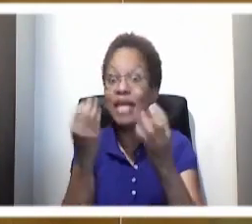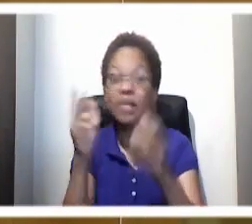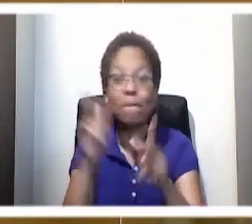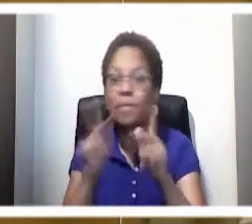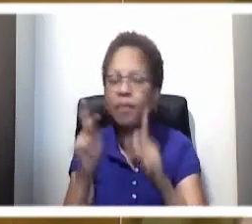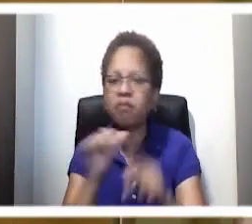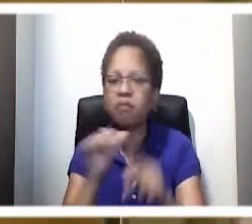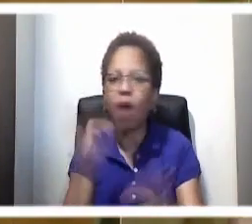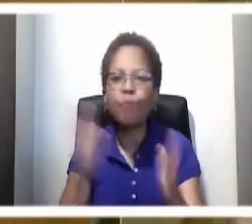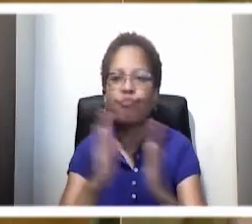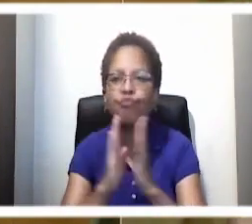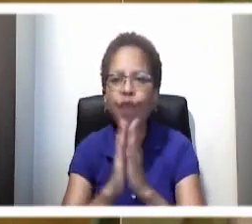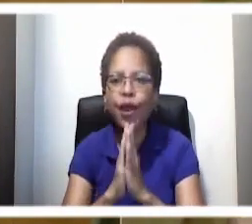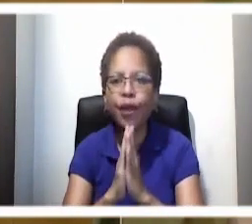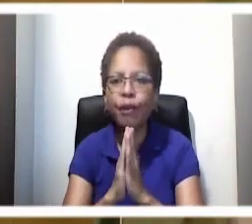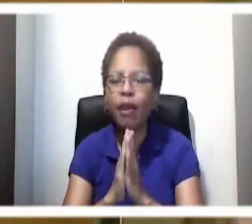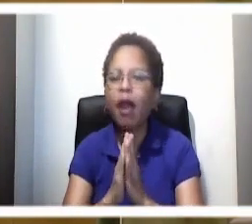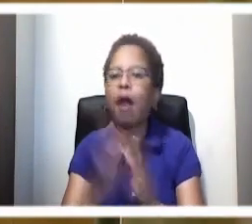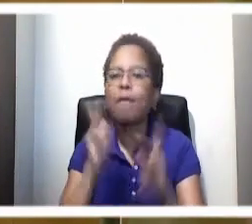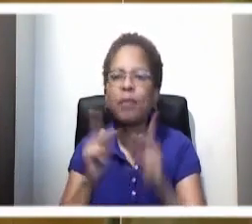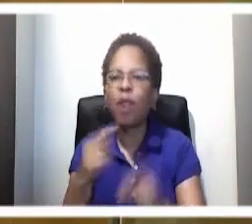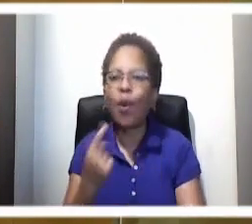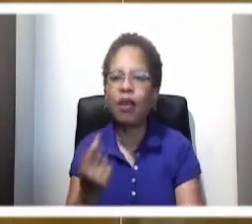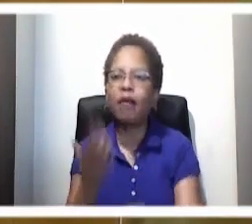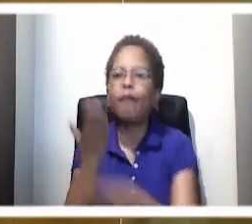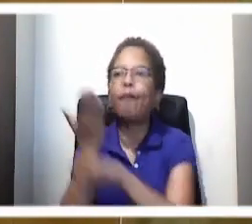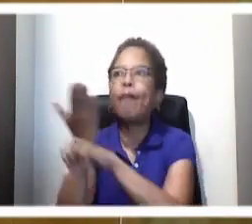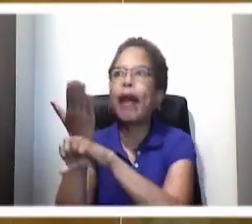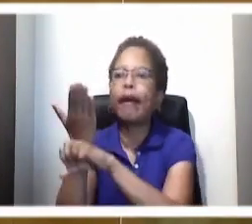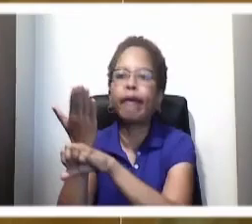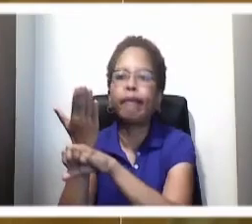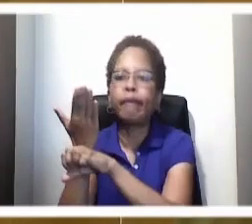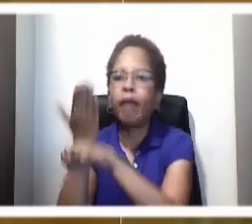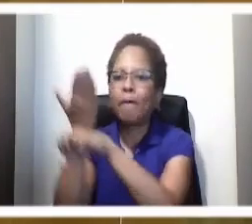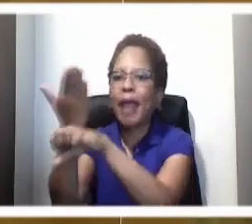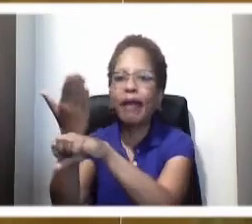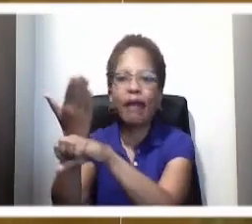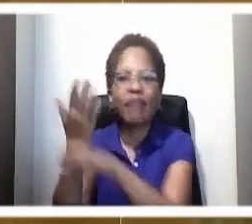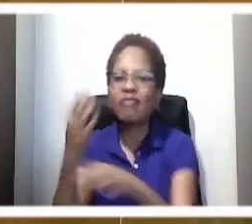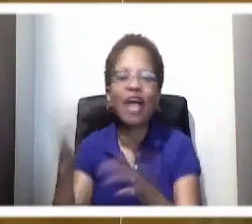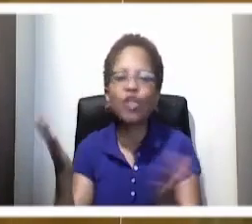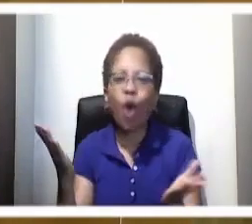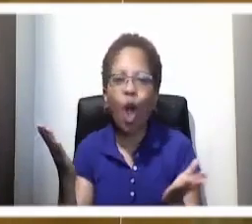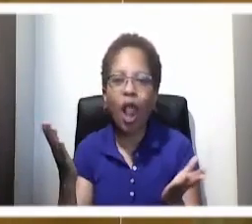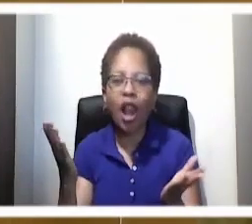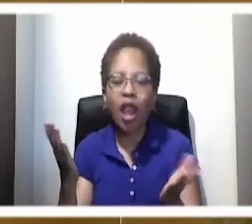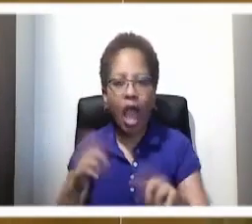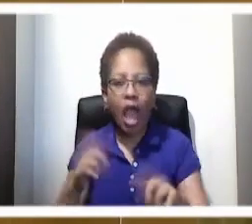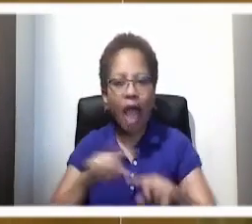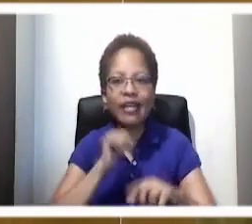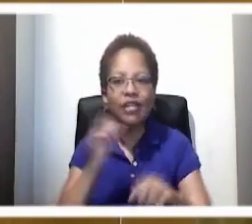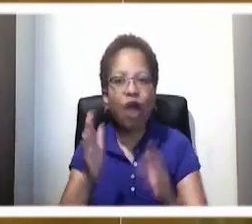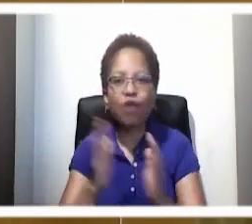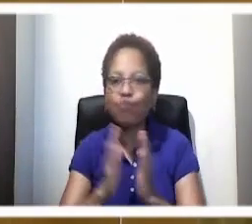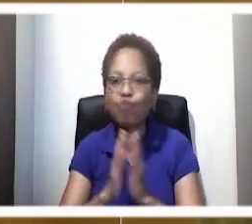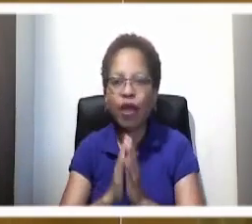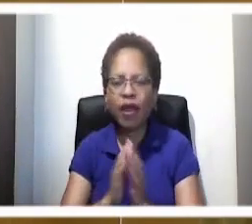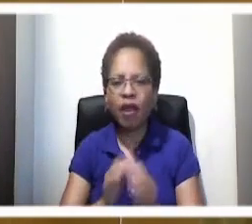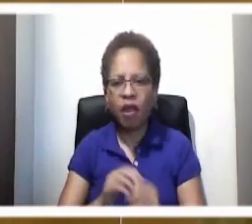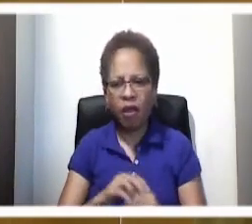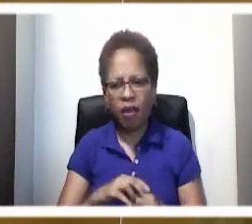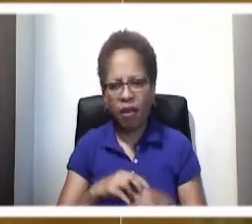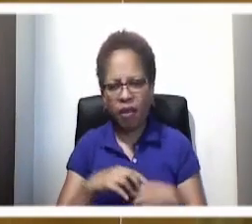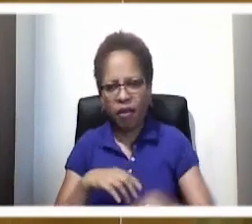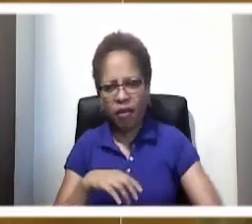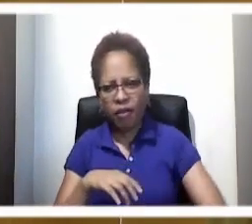This way of prayer really does not work, because when we beg God and